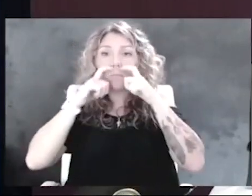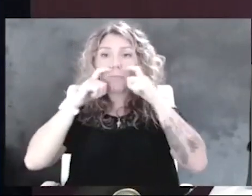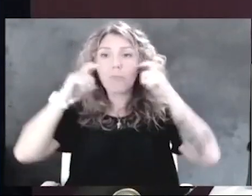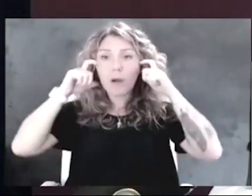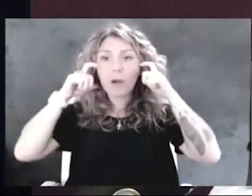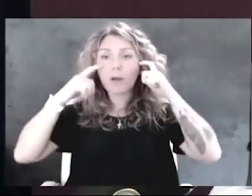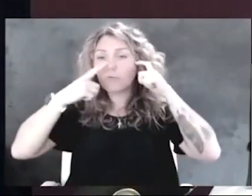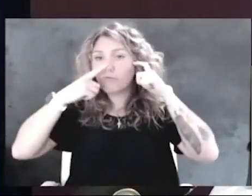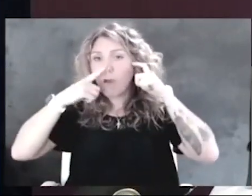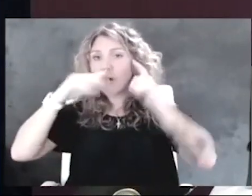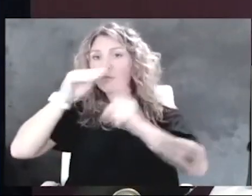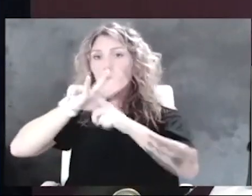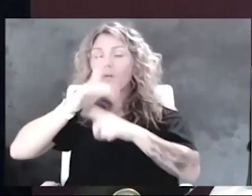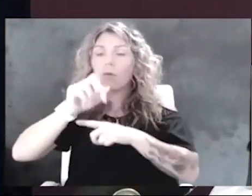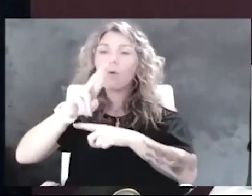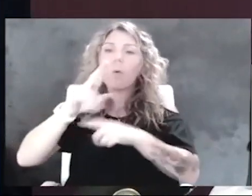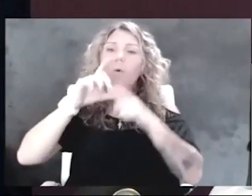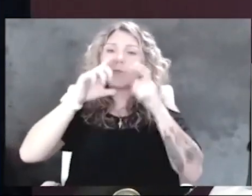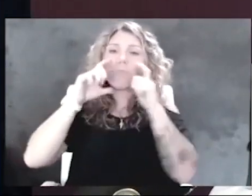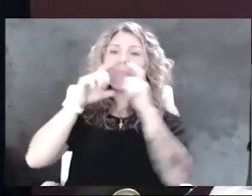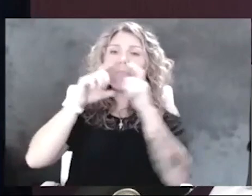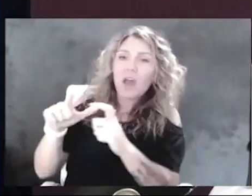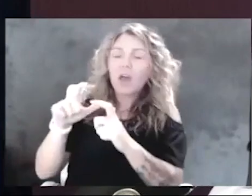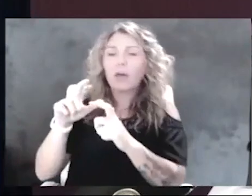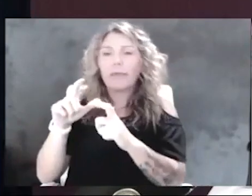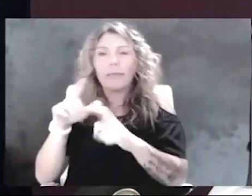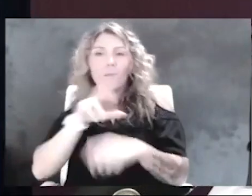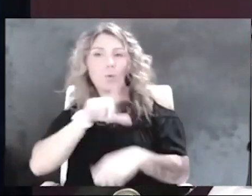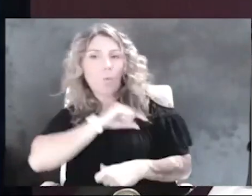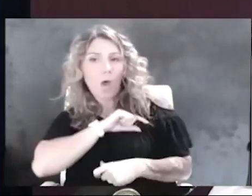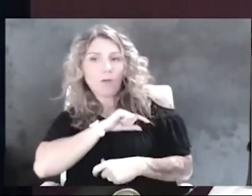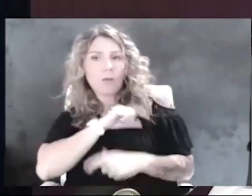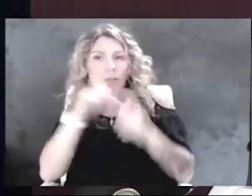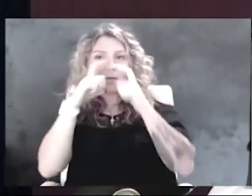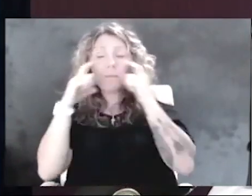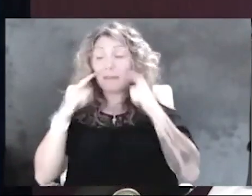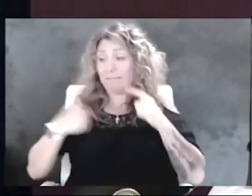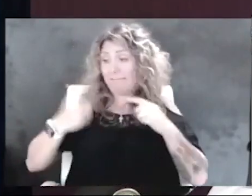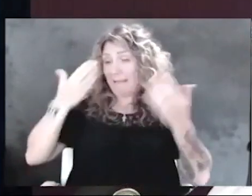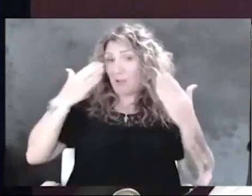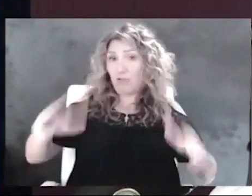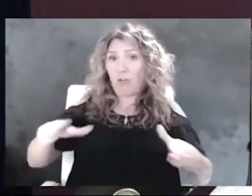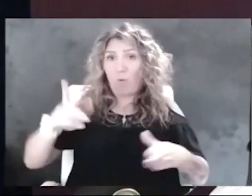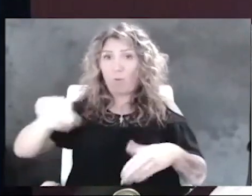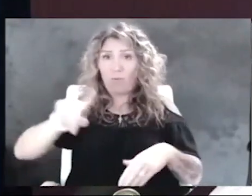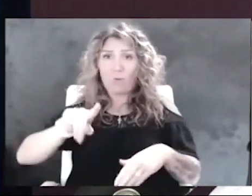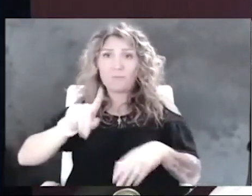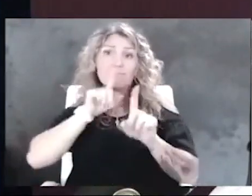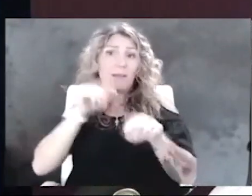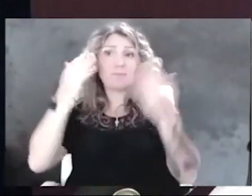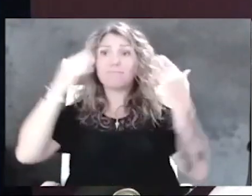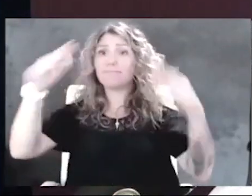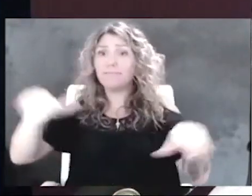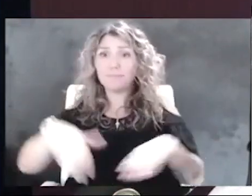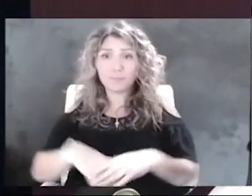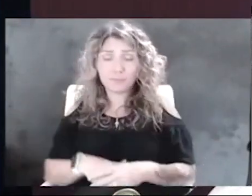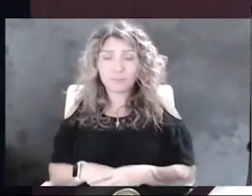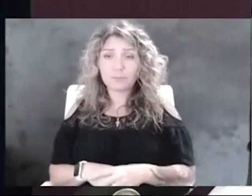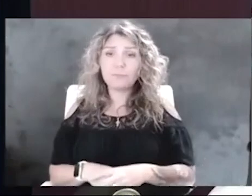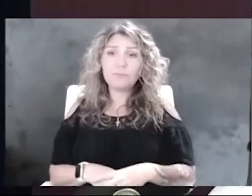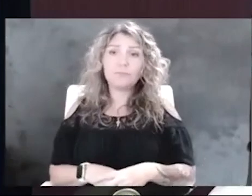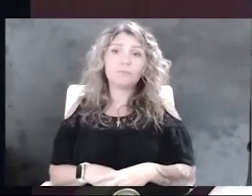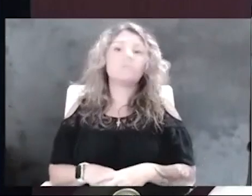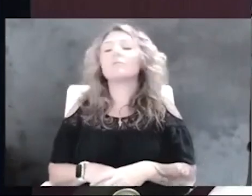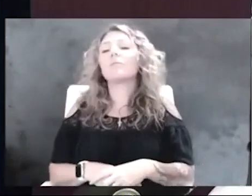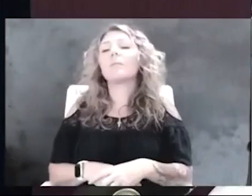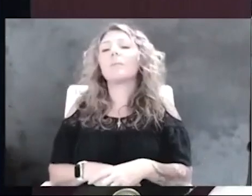off a little bit? What was the quality of the mask? We don't know. I don't know the answers to those questions. And so I think we have to be careful about making